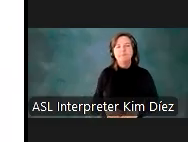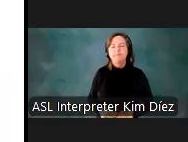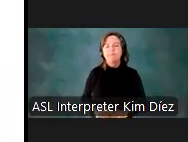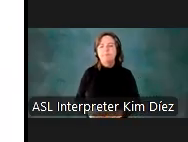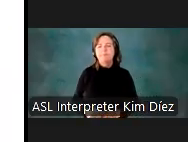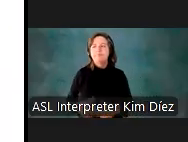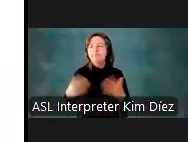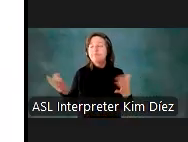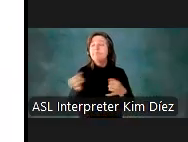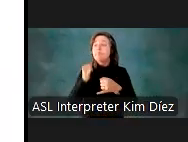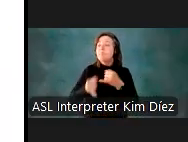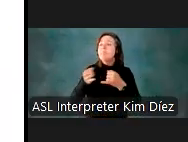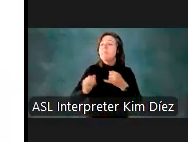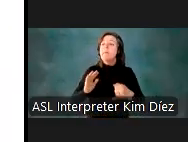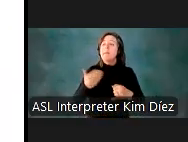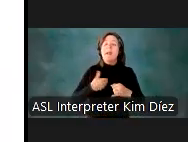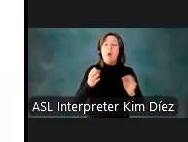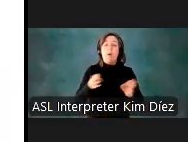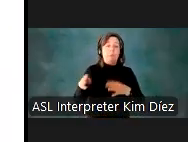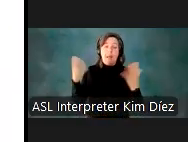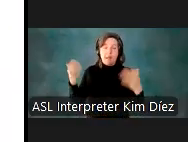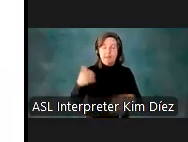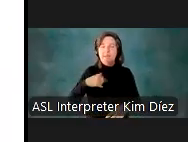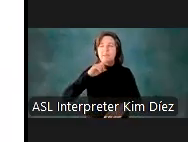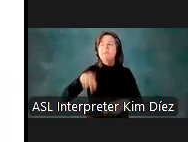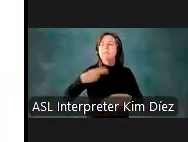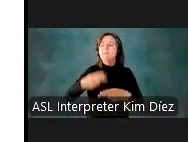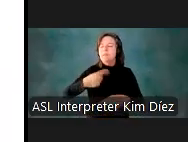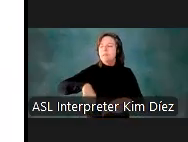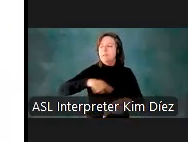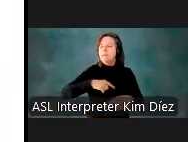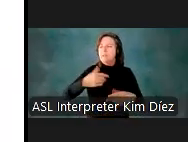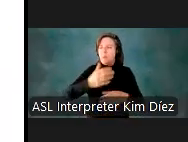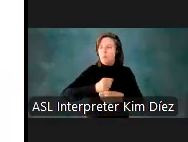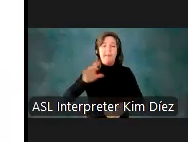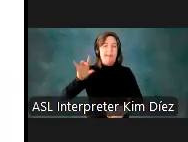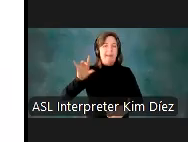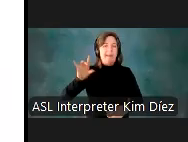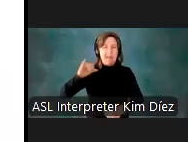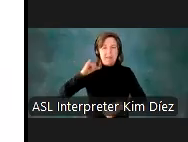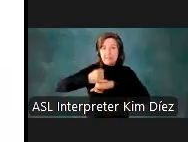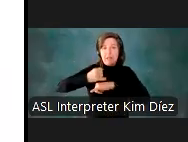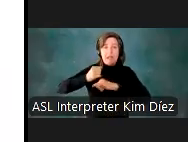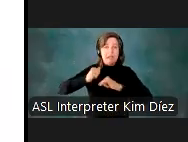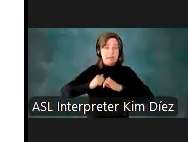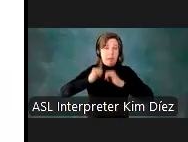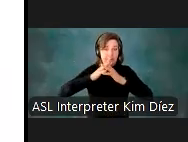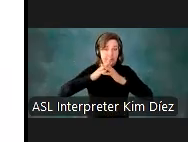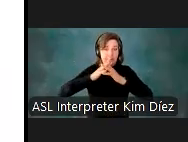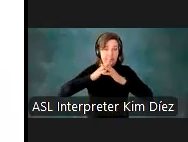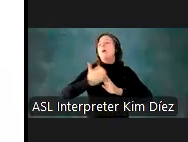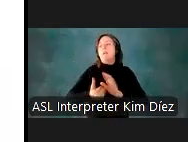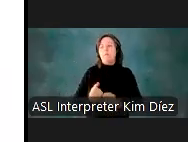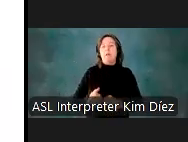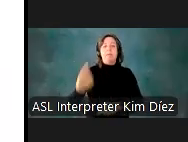So lastly, our plans. I mentioned that we got all 8 sites up and running last year when we were there, which